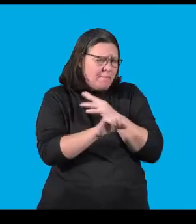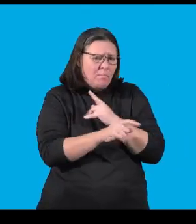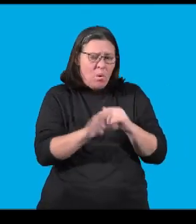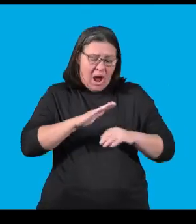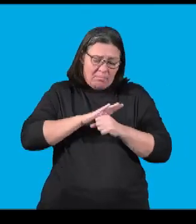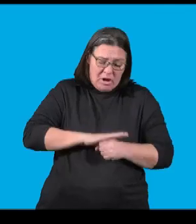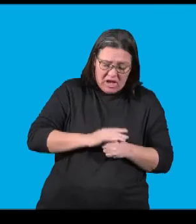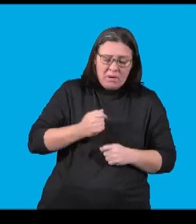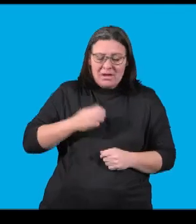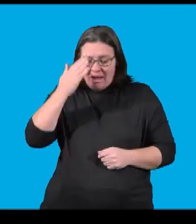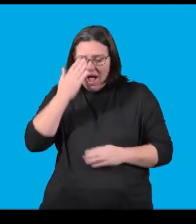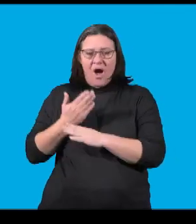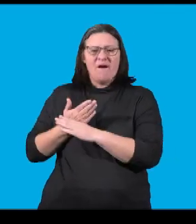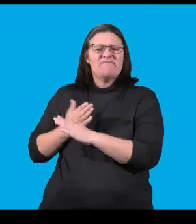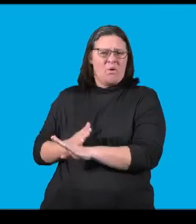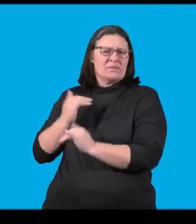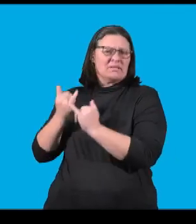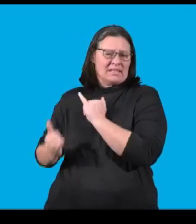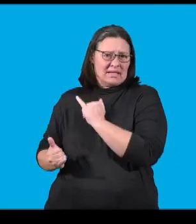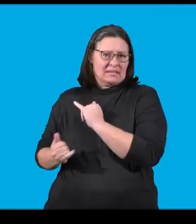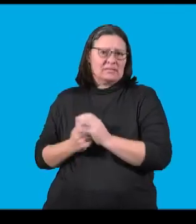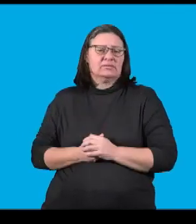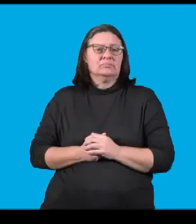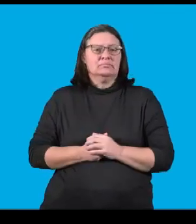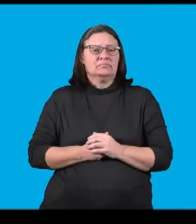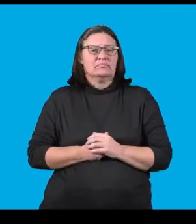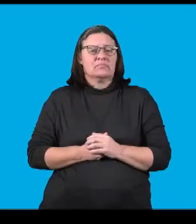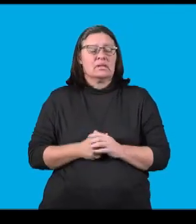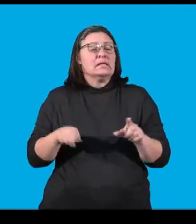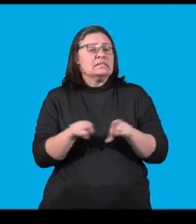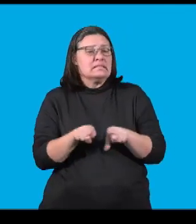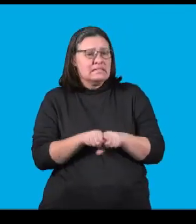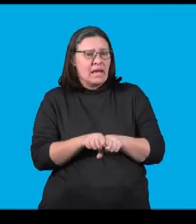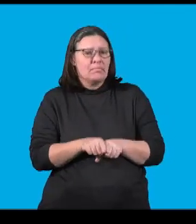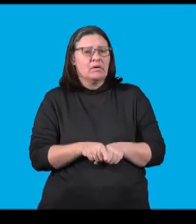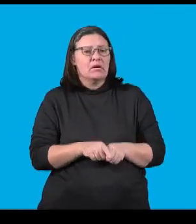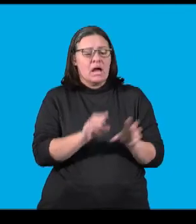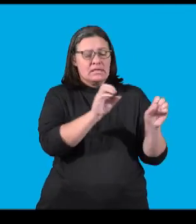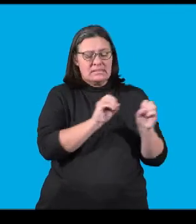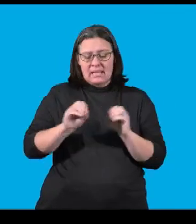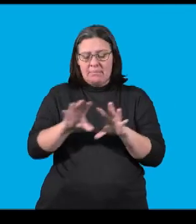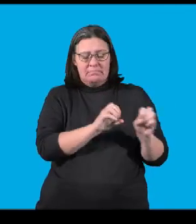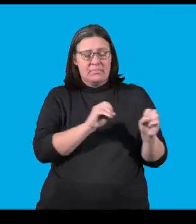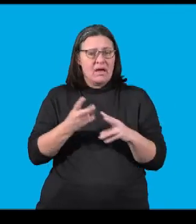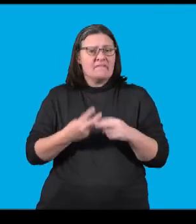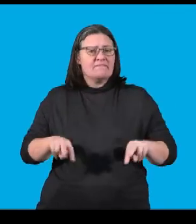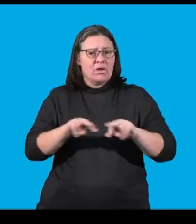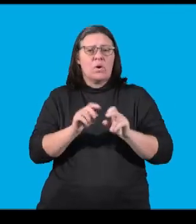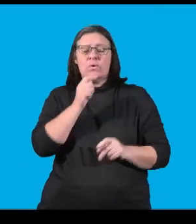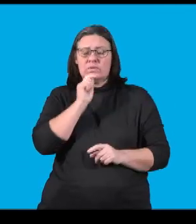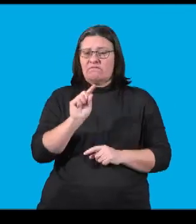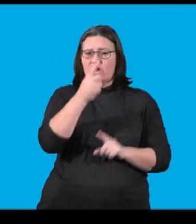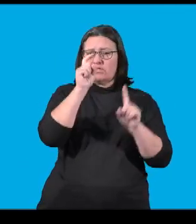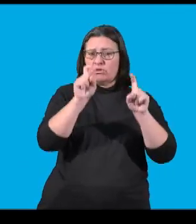in exams. You know, with the pressure, we need to avoid certain things like careless mistakes. We're also going to look at correctly substituting